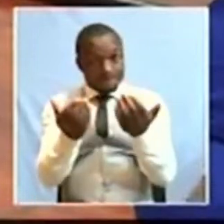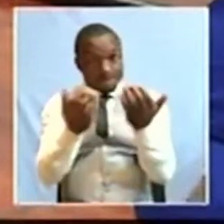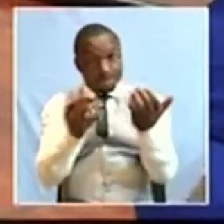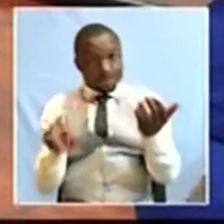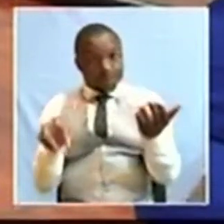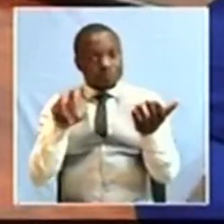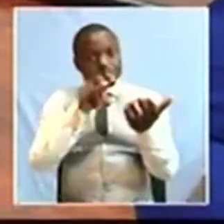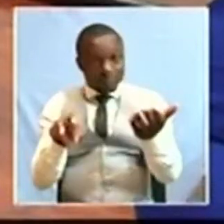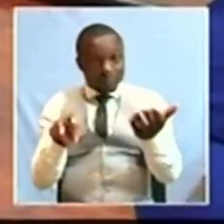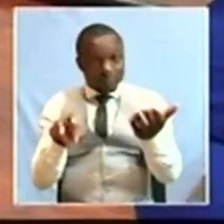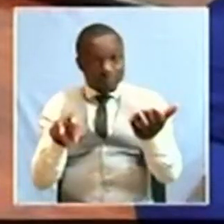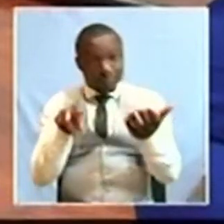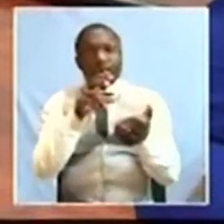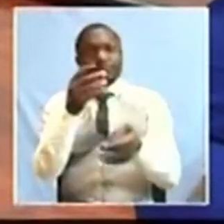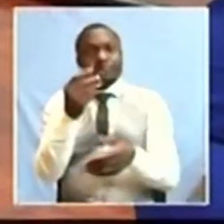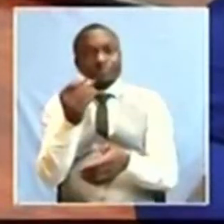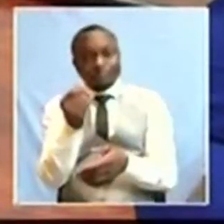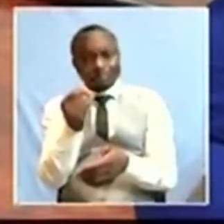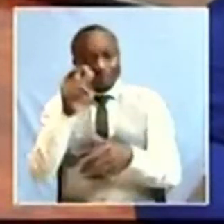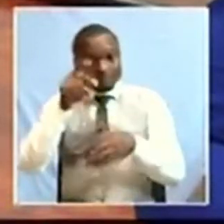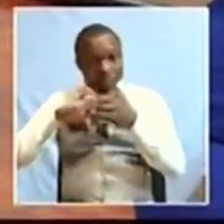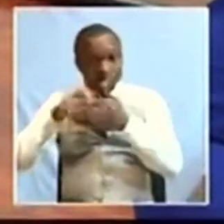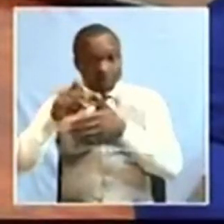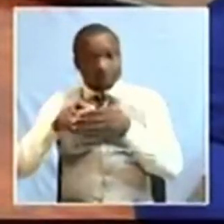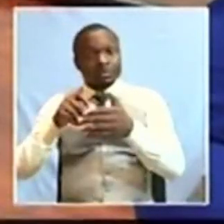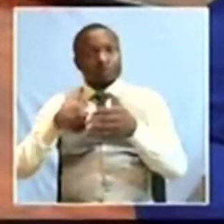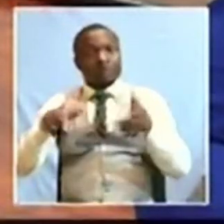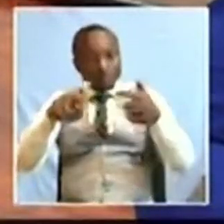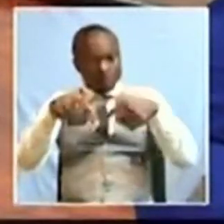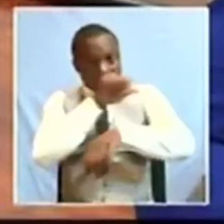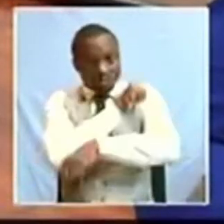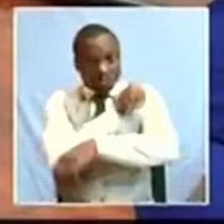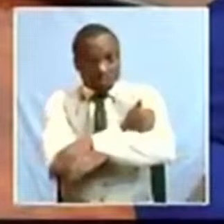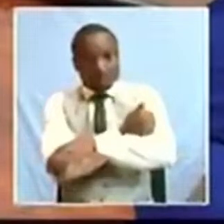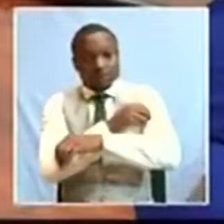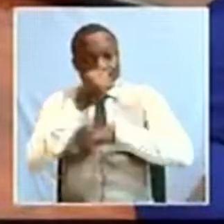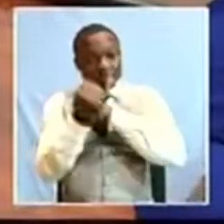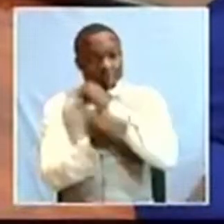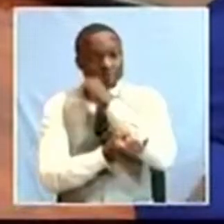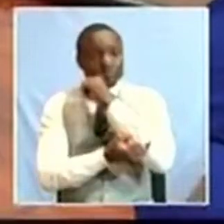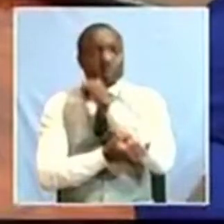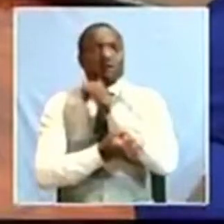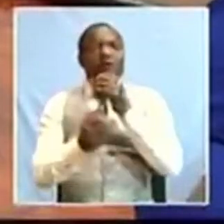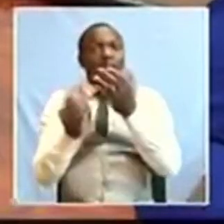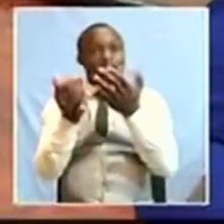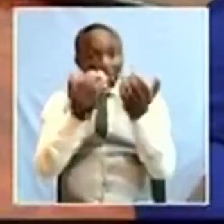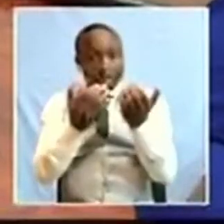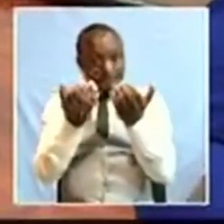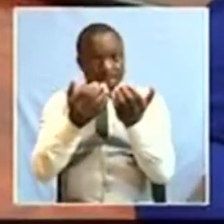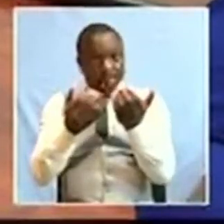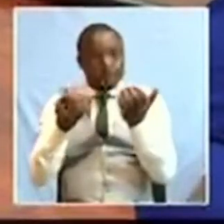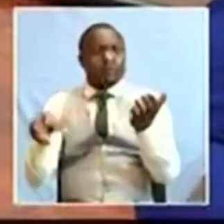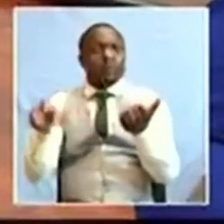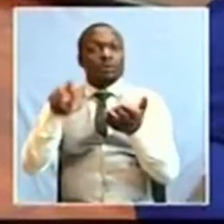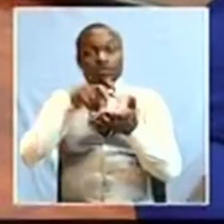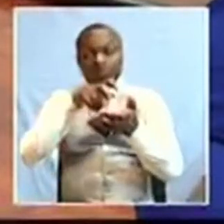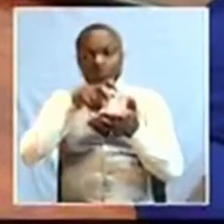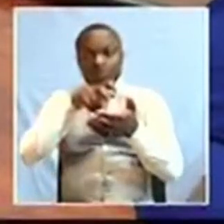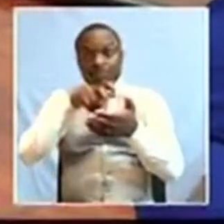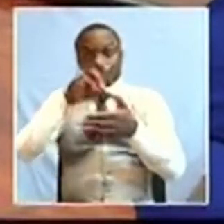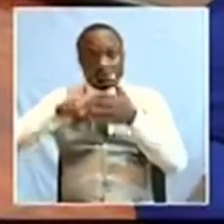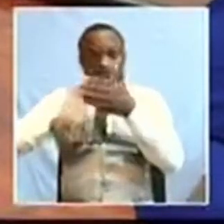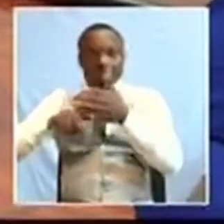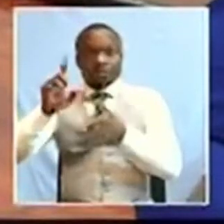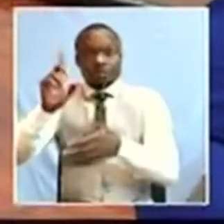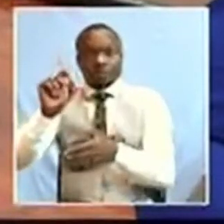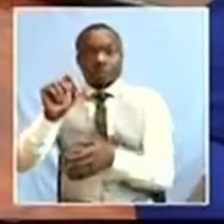local authority has introduced a bus station service charge of 20 kwacha per bus for